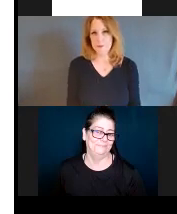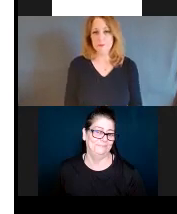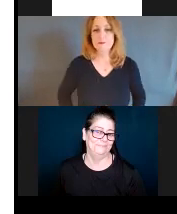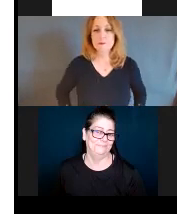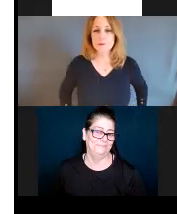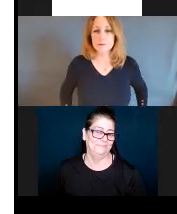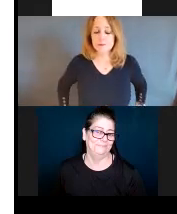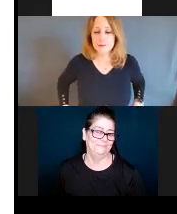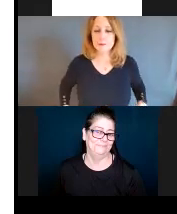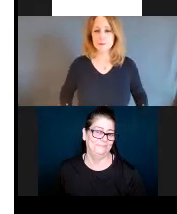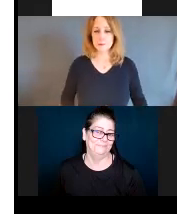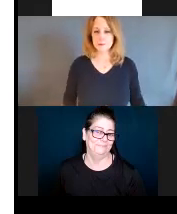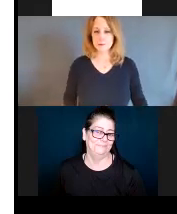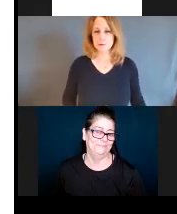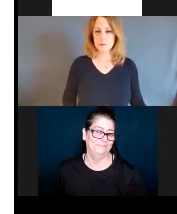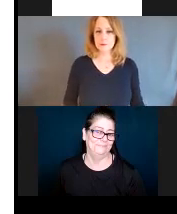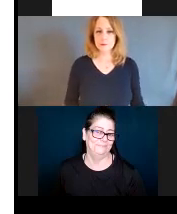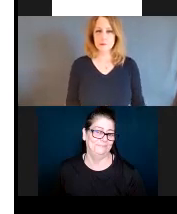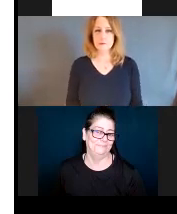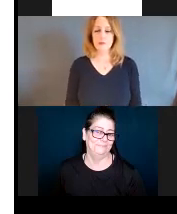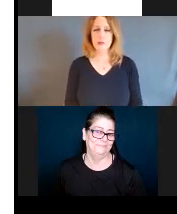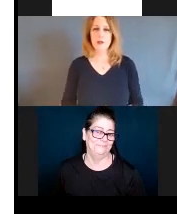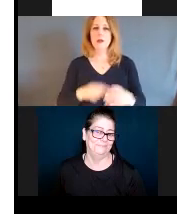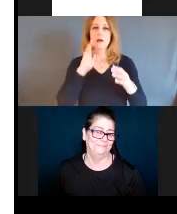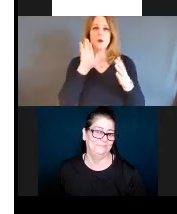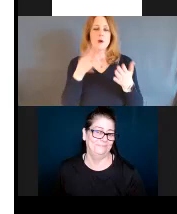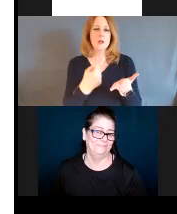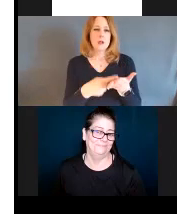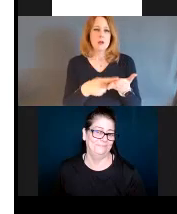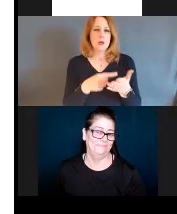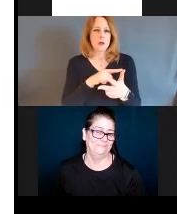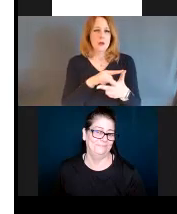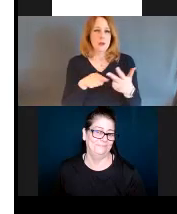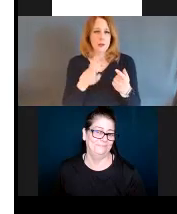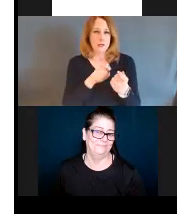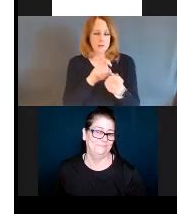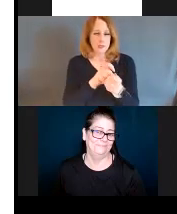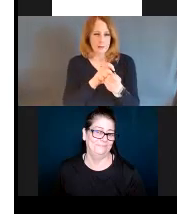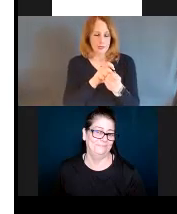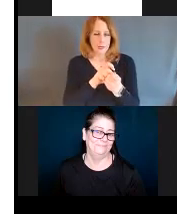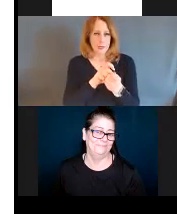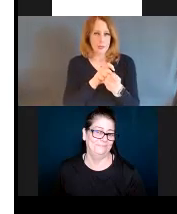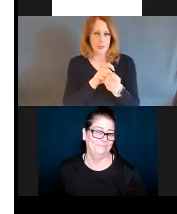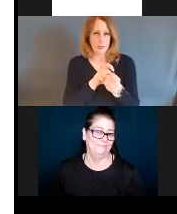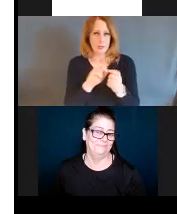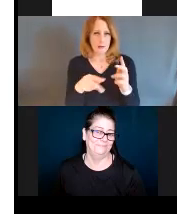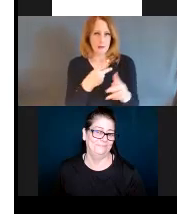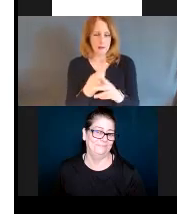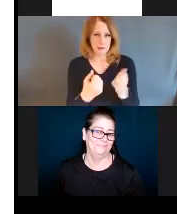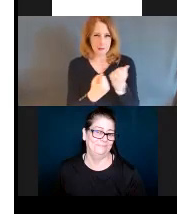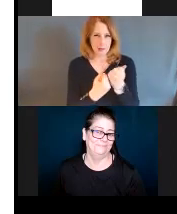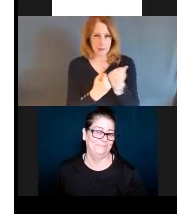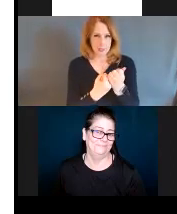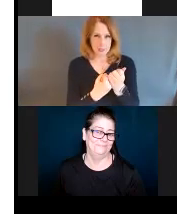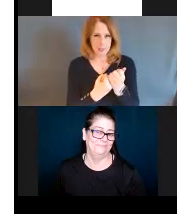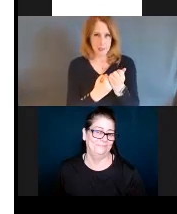So we're going to move on to 3 very specific kinds of advocacy and some tips